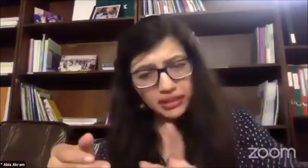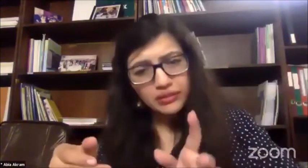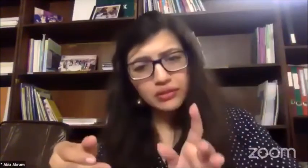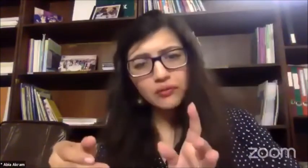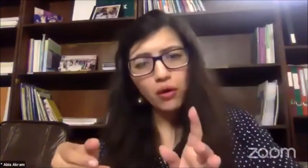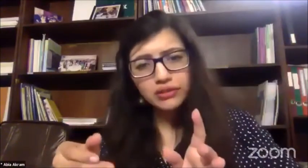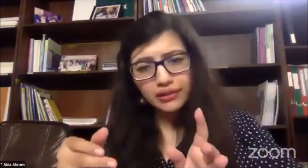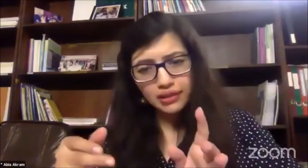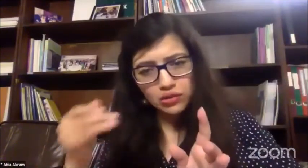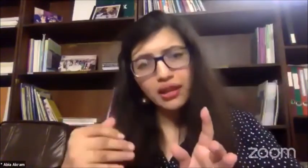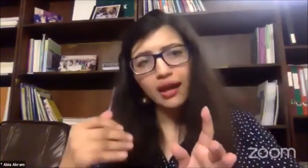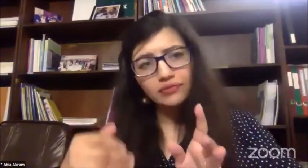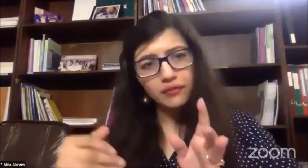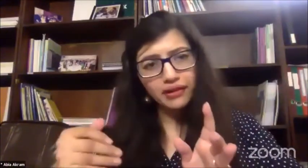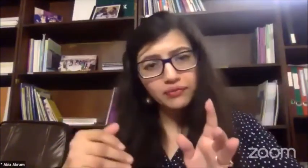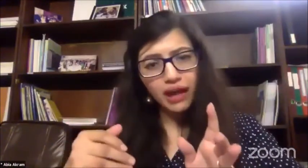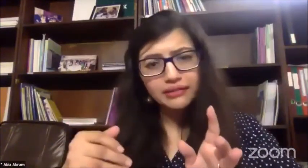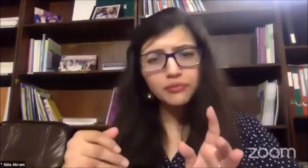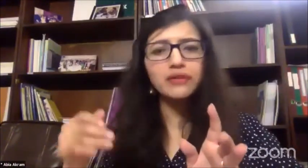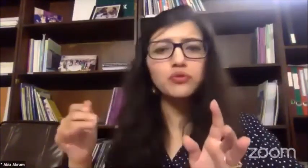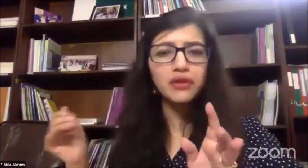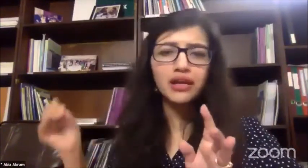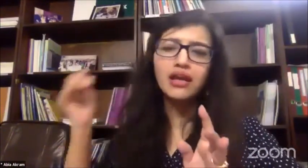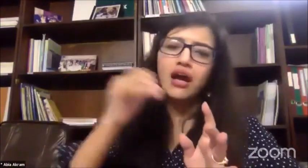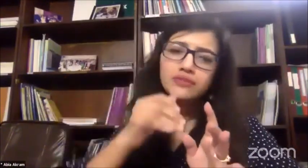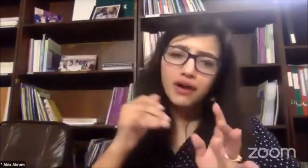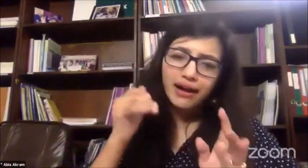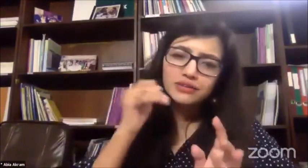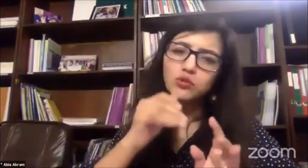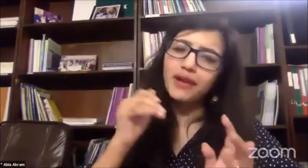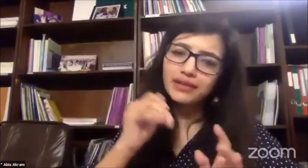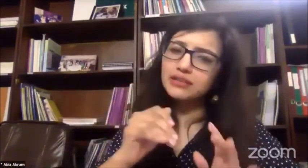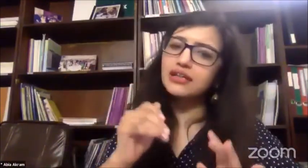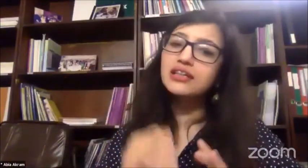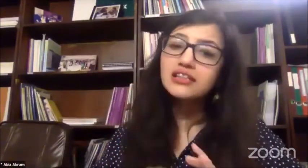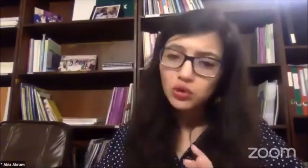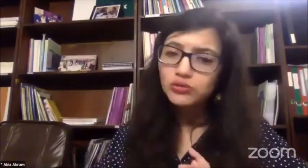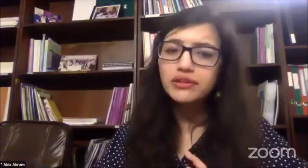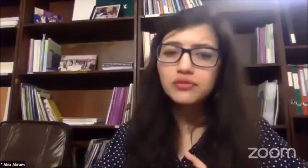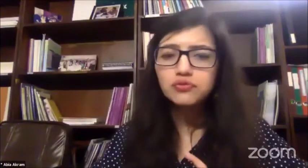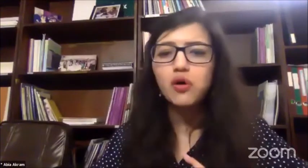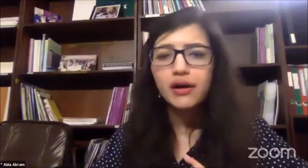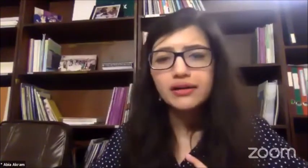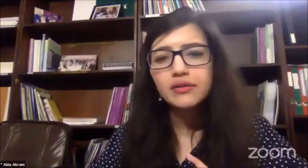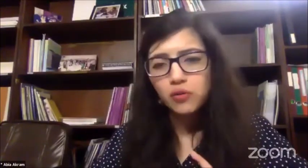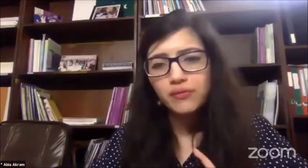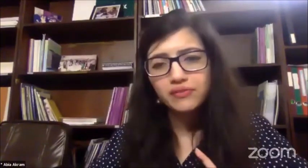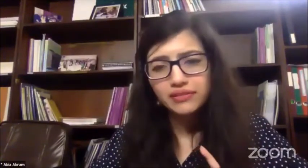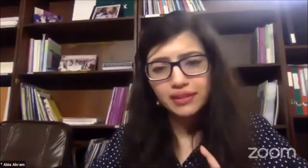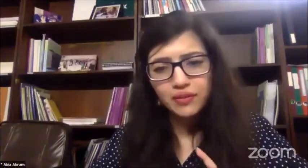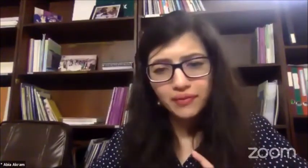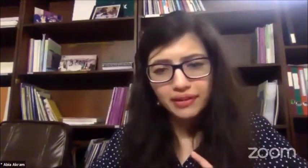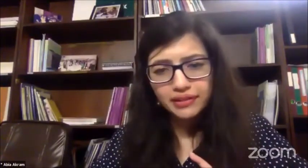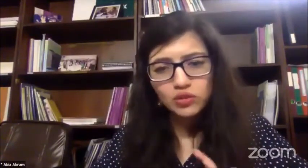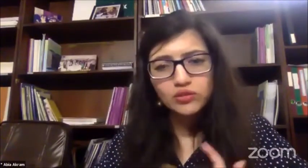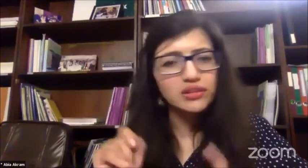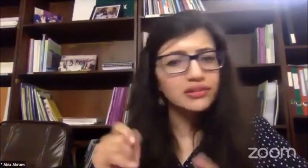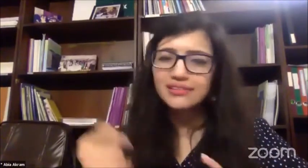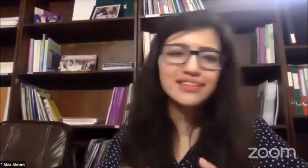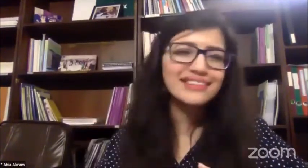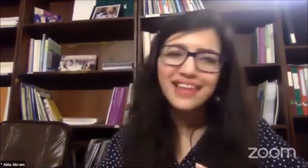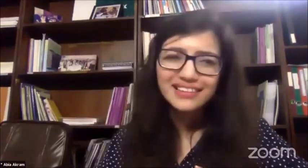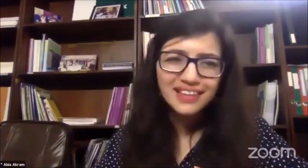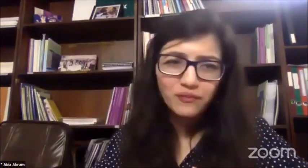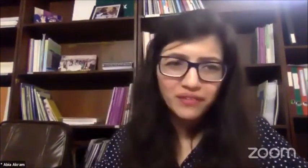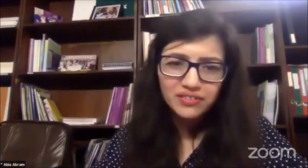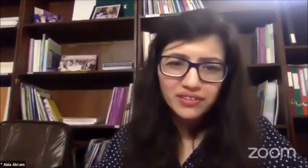the mainstream organization have developed that, but we try to make it inclusive for women with disability. So this is